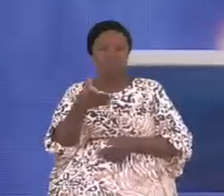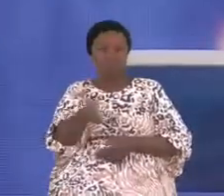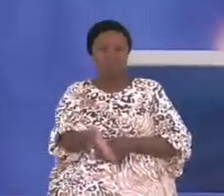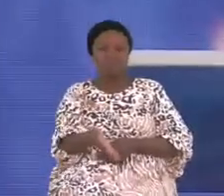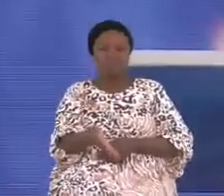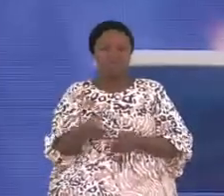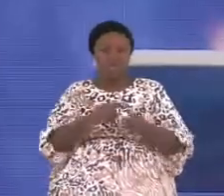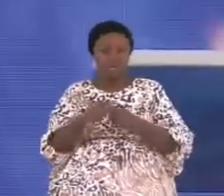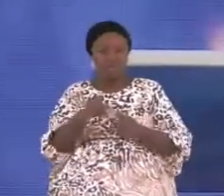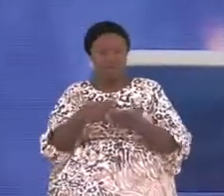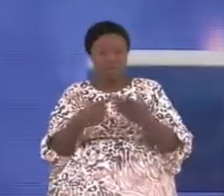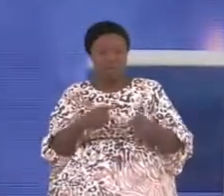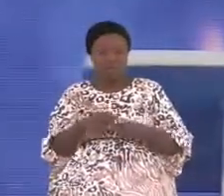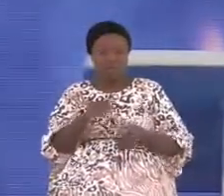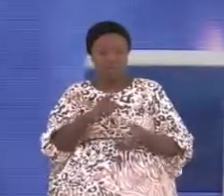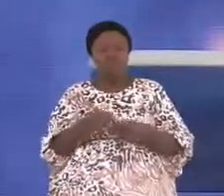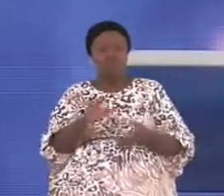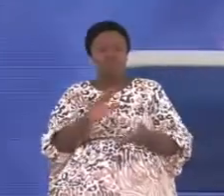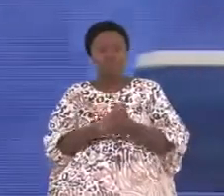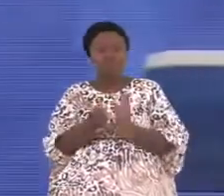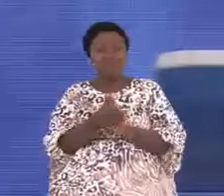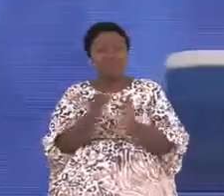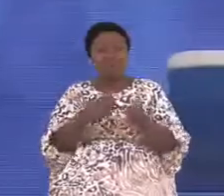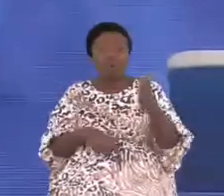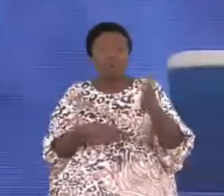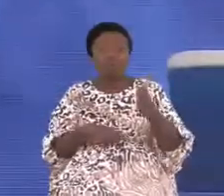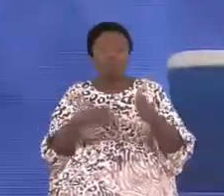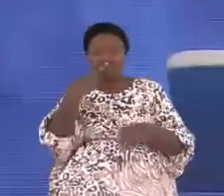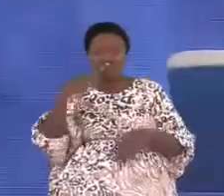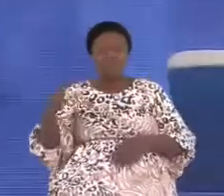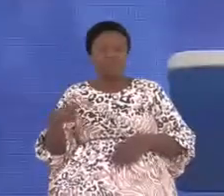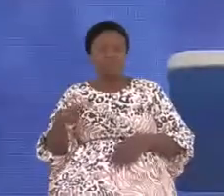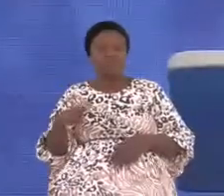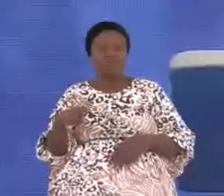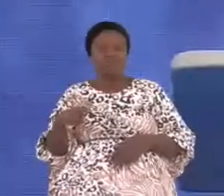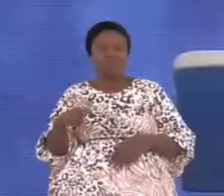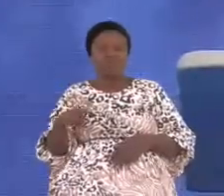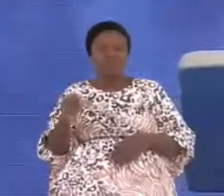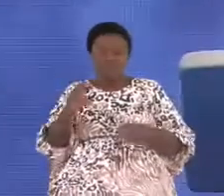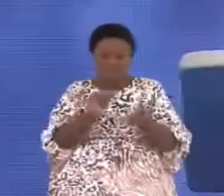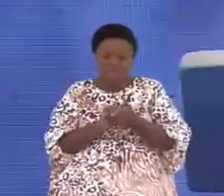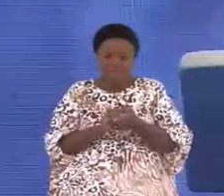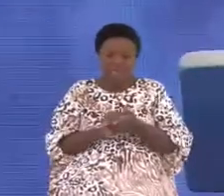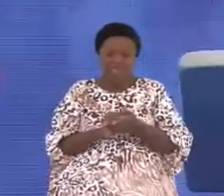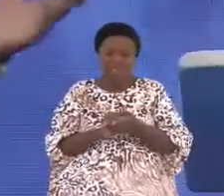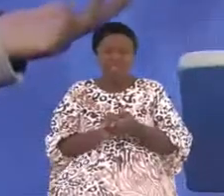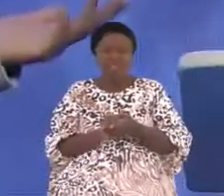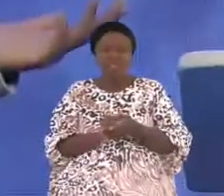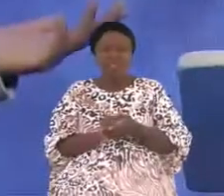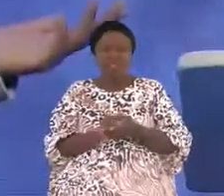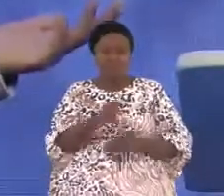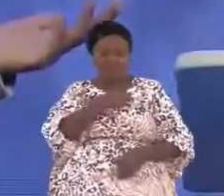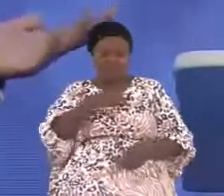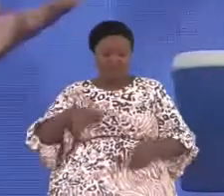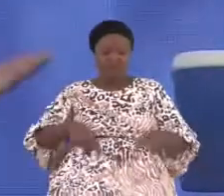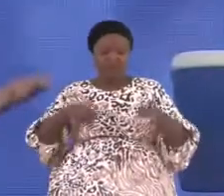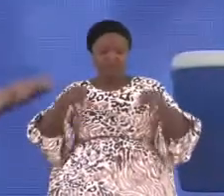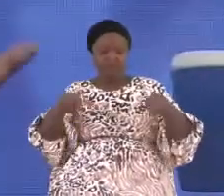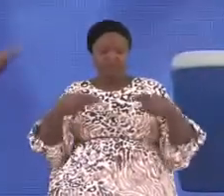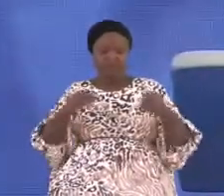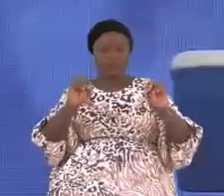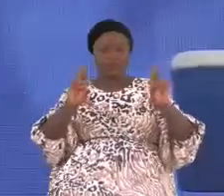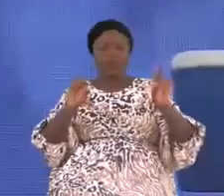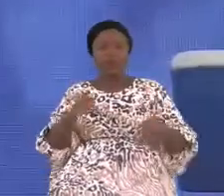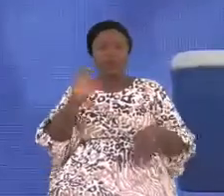serpent, so that Pharaoh can be convicted. And God said, pick it up again. Very simple. He picked it